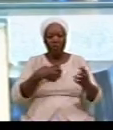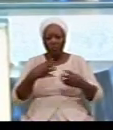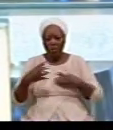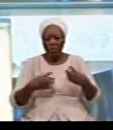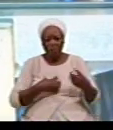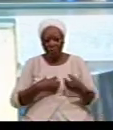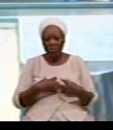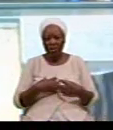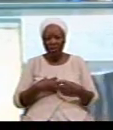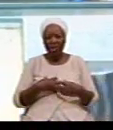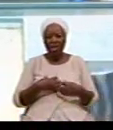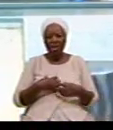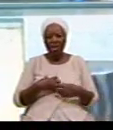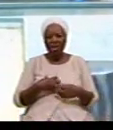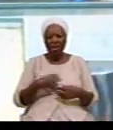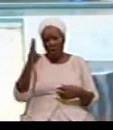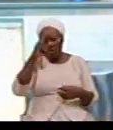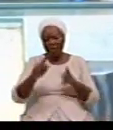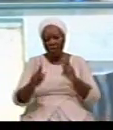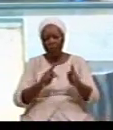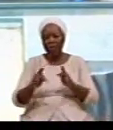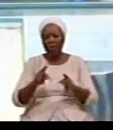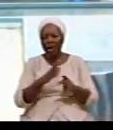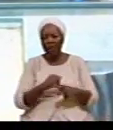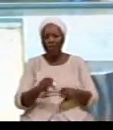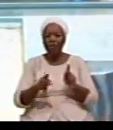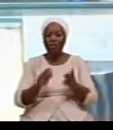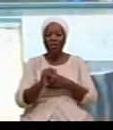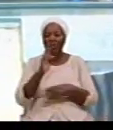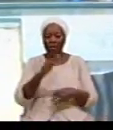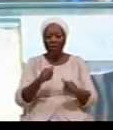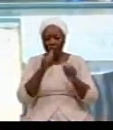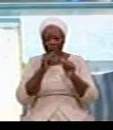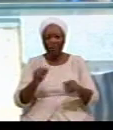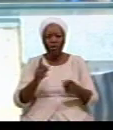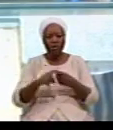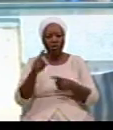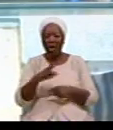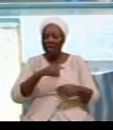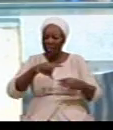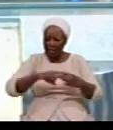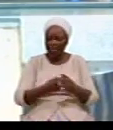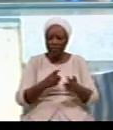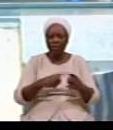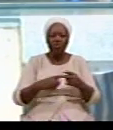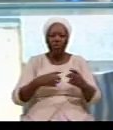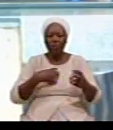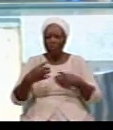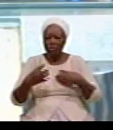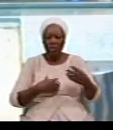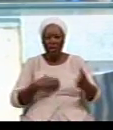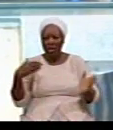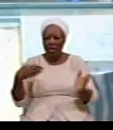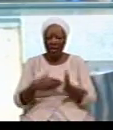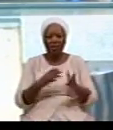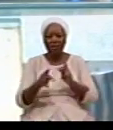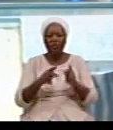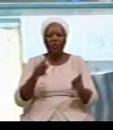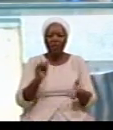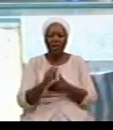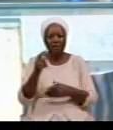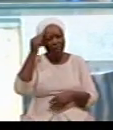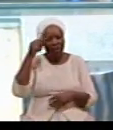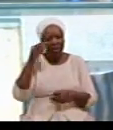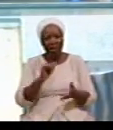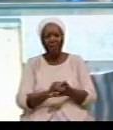grudge even people who are a blessing to you, and begin to grudge people that you think, because you